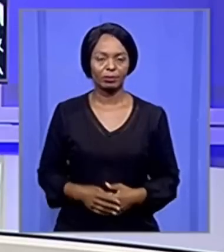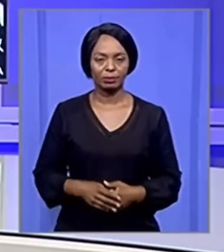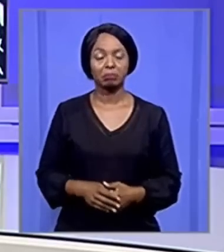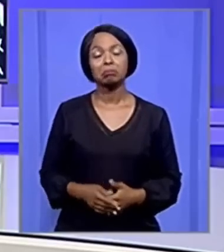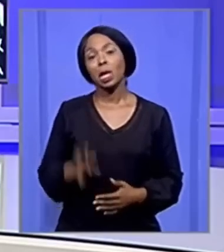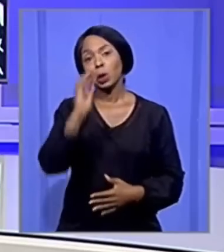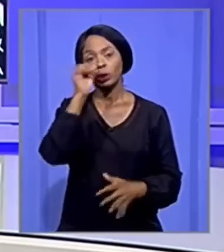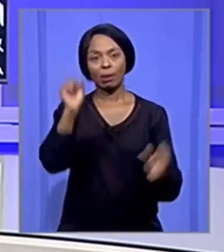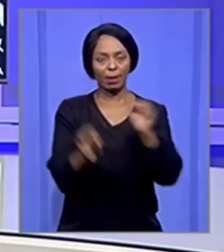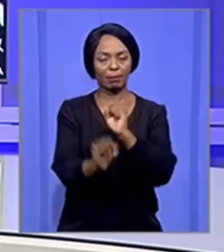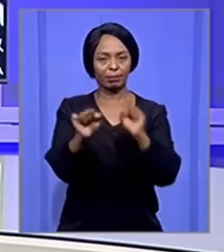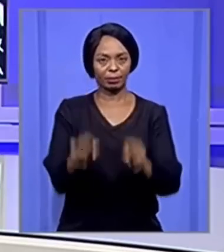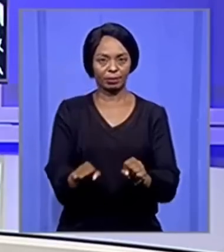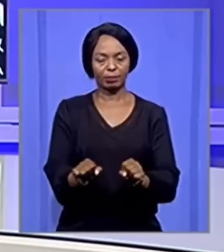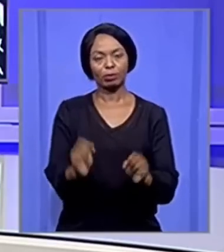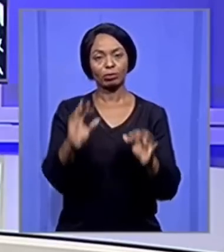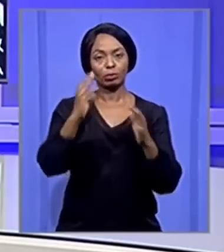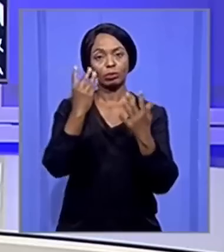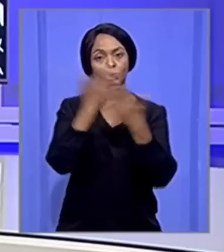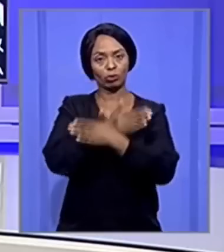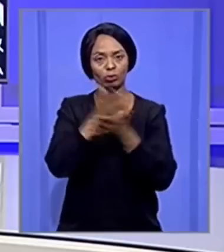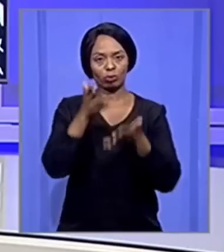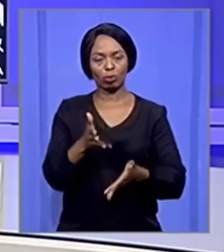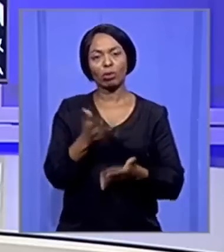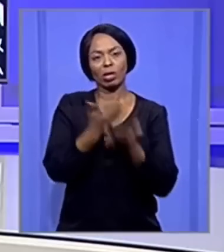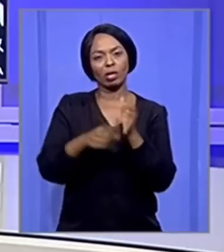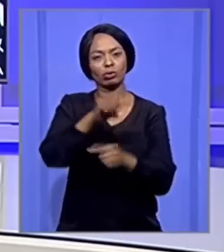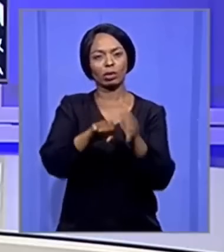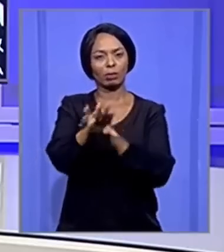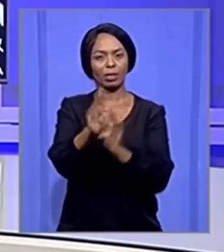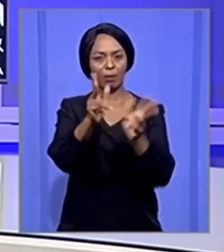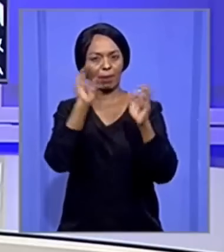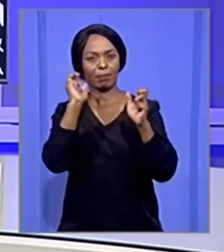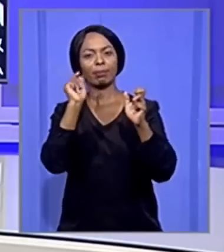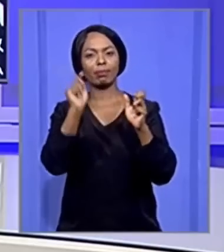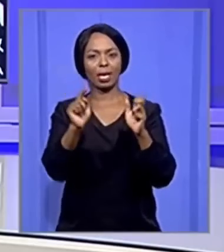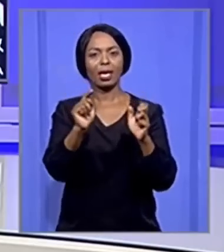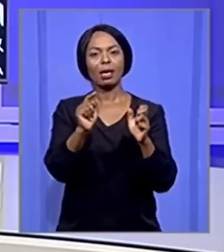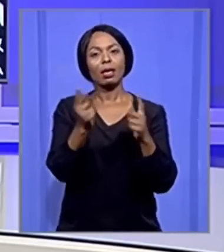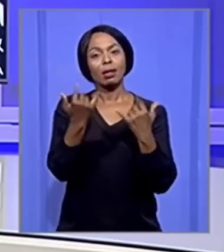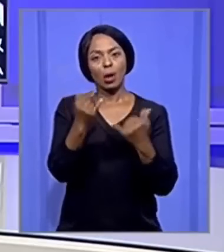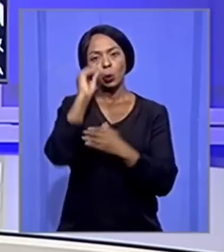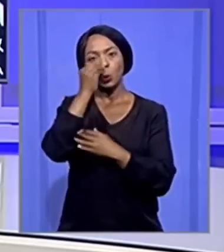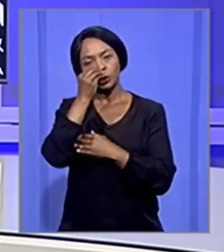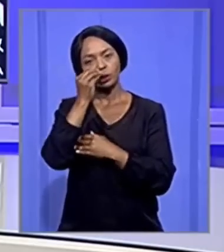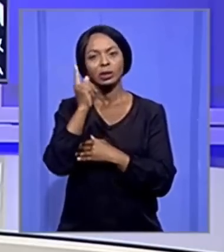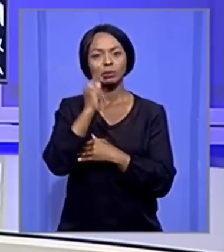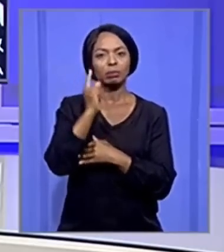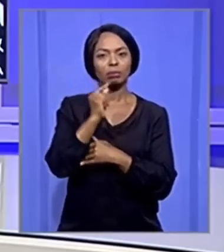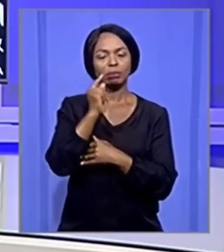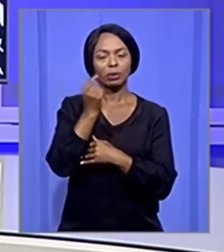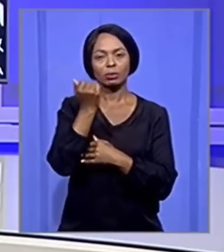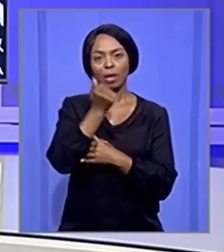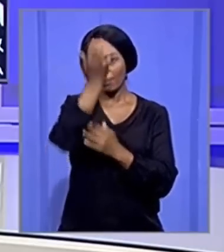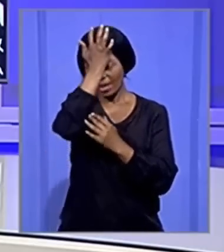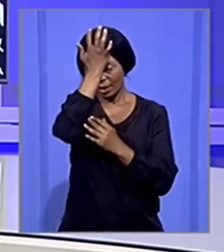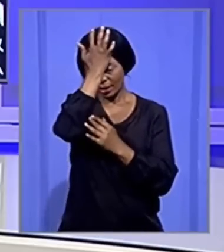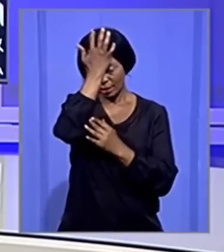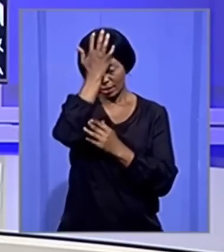Motho di ne di le kalo tsa segonjono se lebale go ikgolaganya le rona mo mafaratlhatlheng a ditlhaeletsano. Kgaso e latelang ke ya Sepedi ka moso mo SABC 2